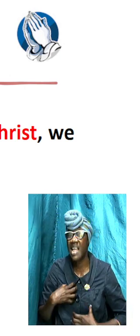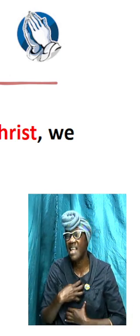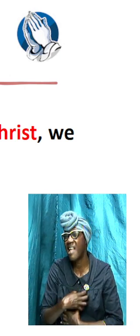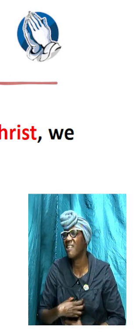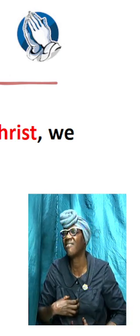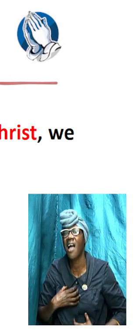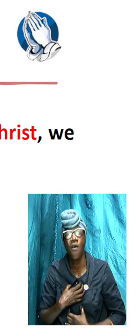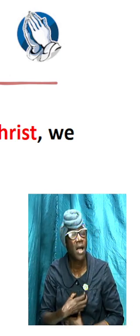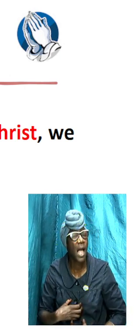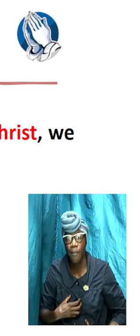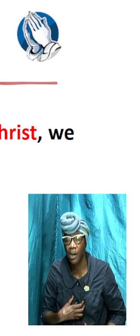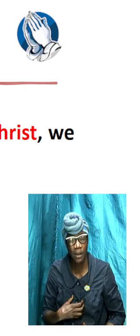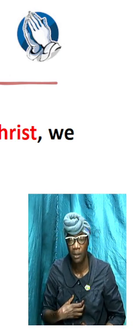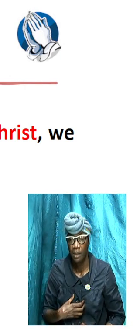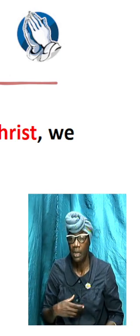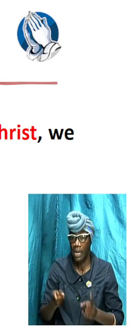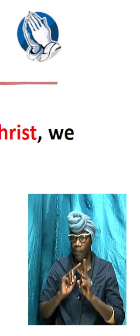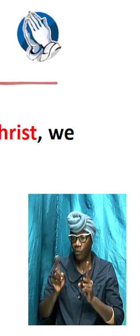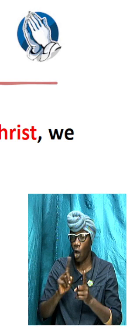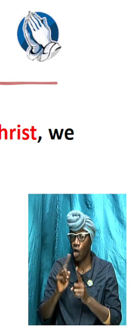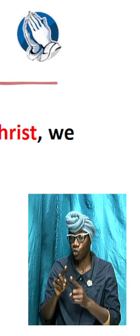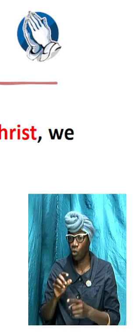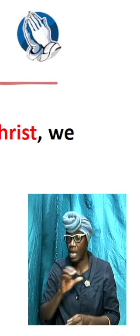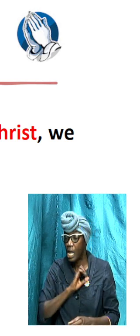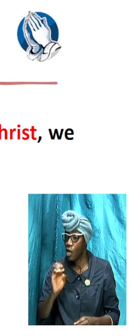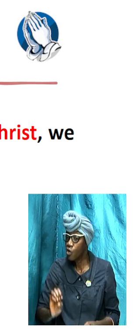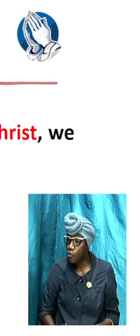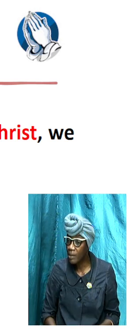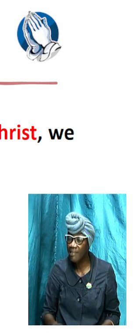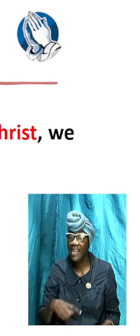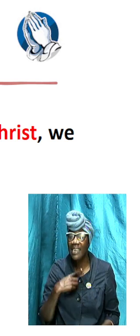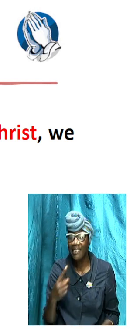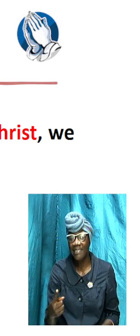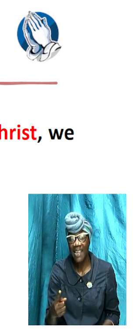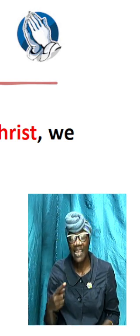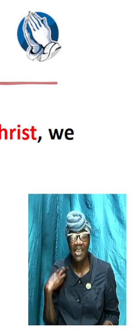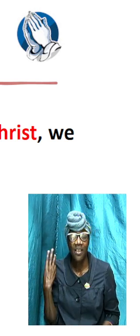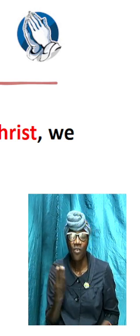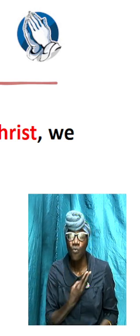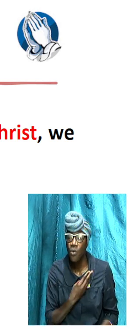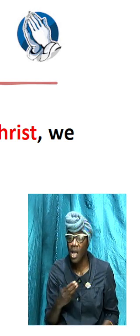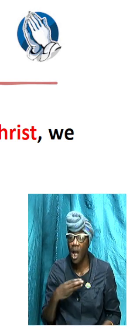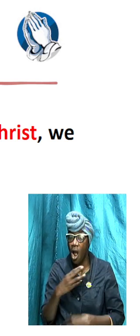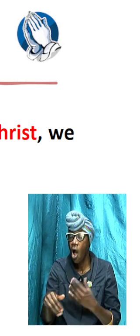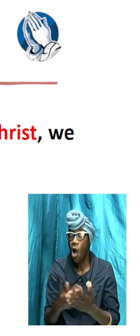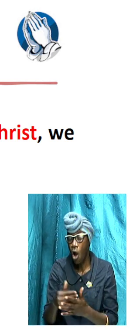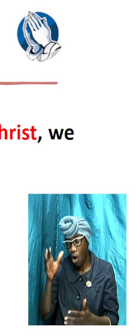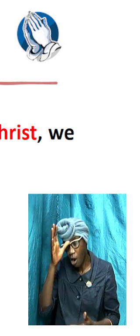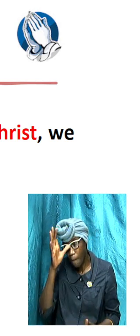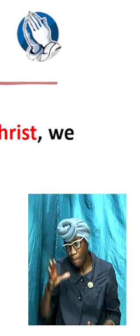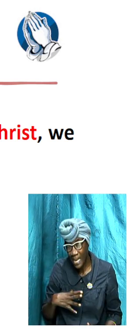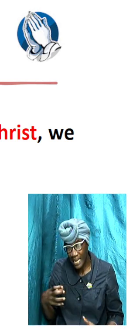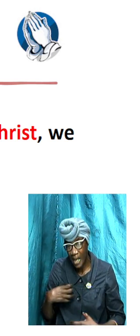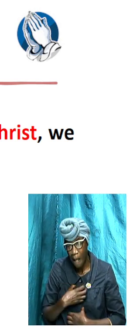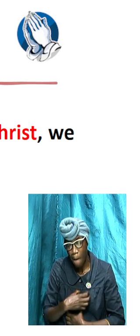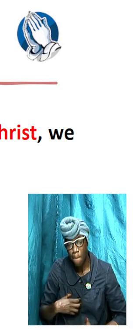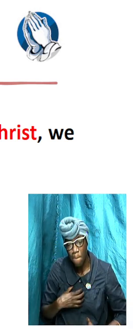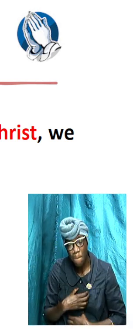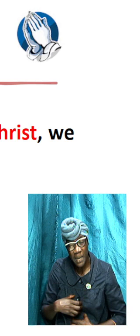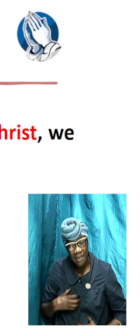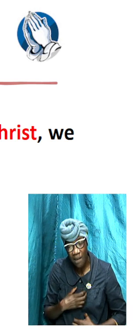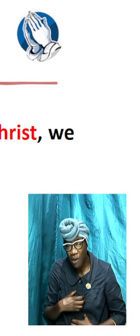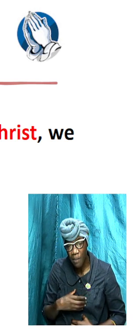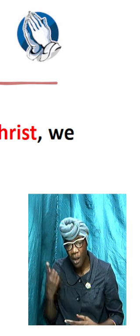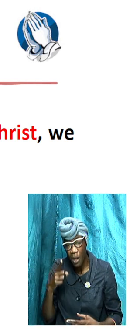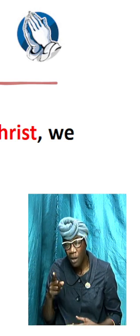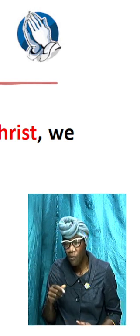this principle to the Christians. He was practically saying, we are all men most miserable, in the sense that for the